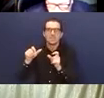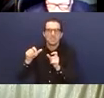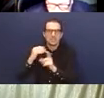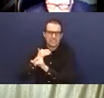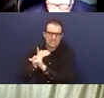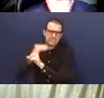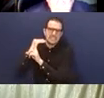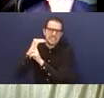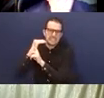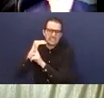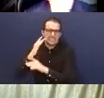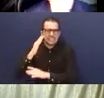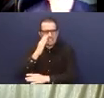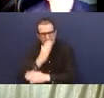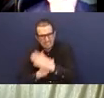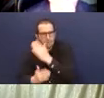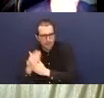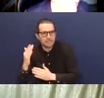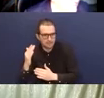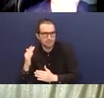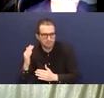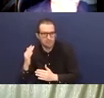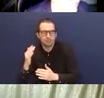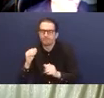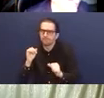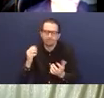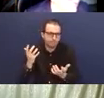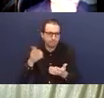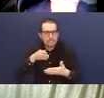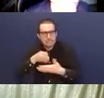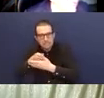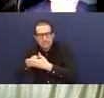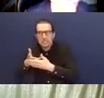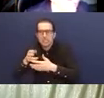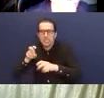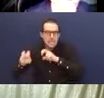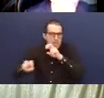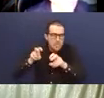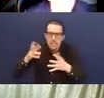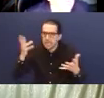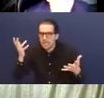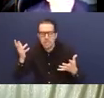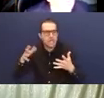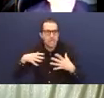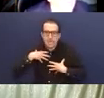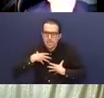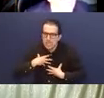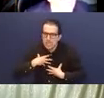The prevalence of disability is on the rise. This is due to aging,